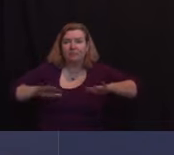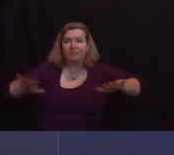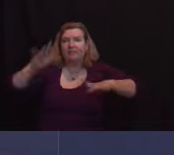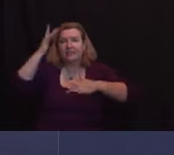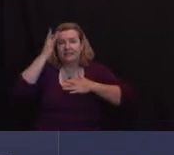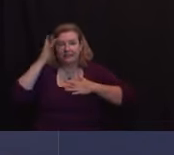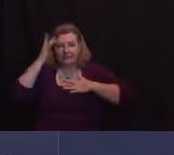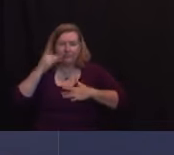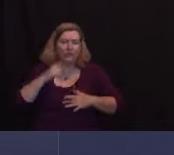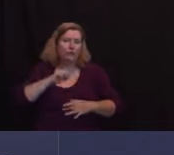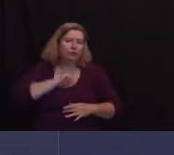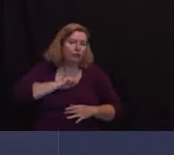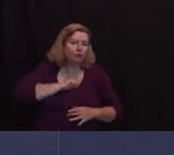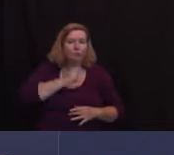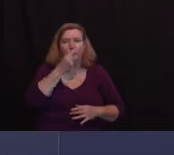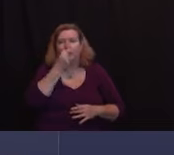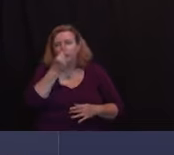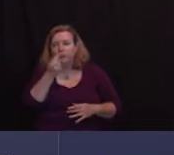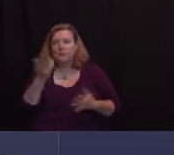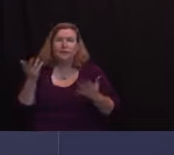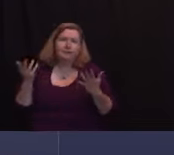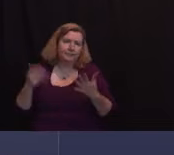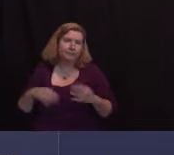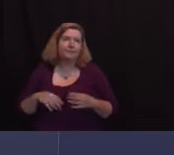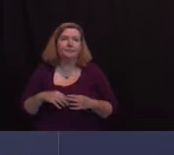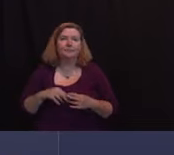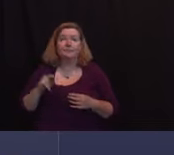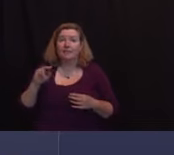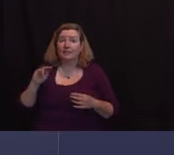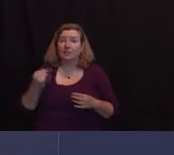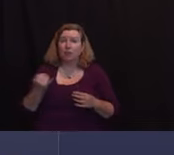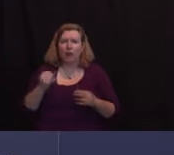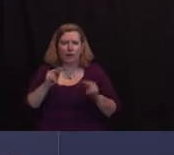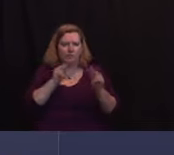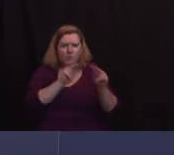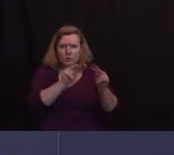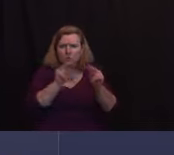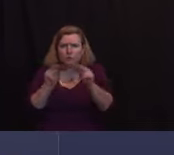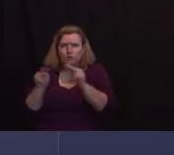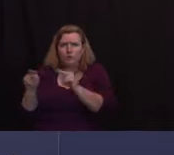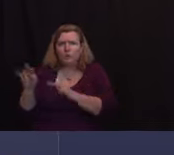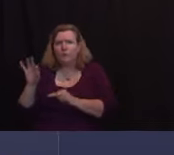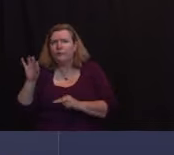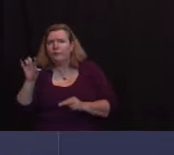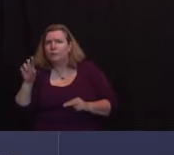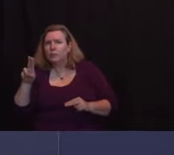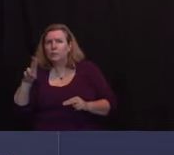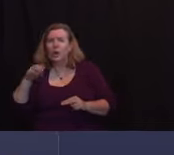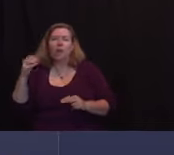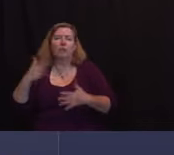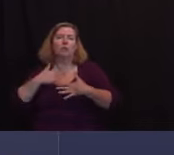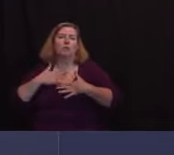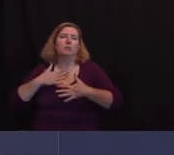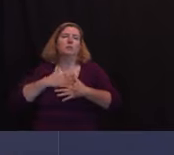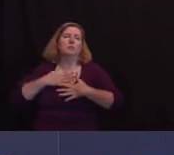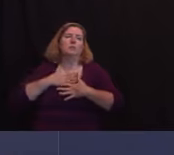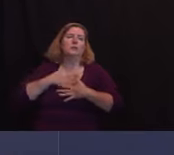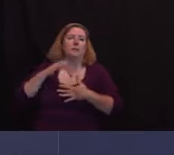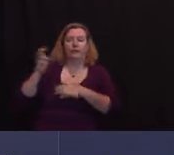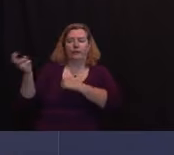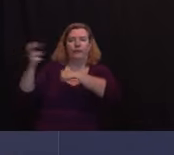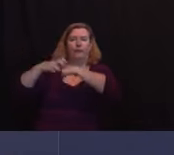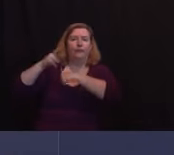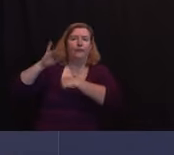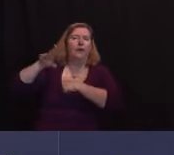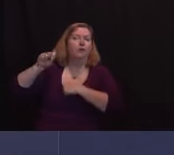we're seeing right now in our New Jersey trends, because we monitor flu and respiratory virus activity all year, is that indeed we are